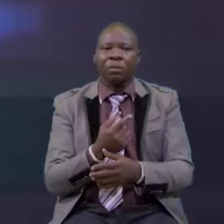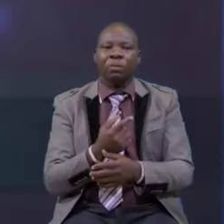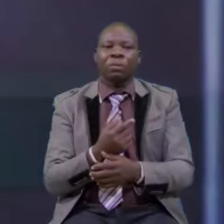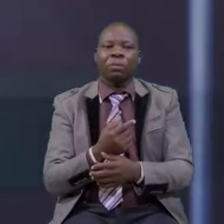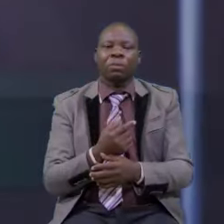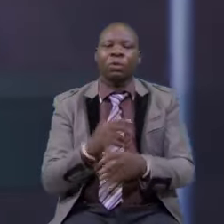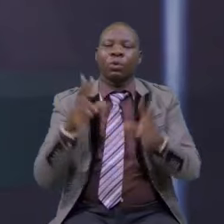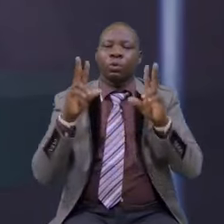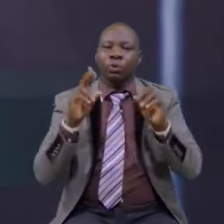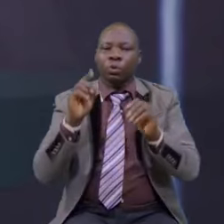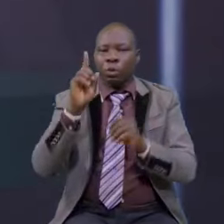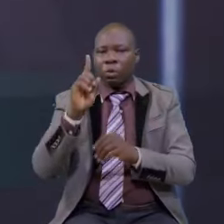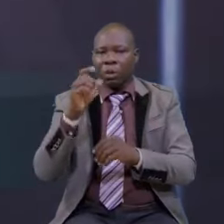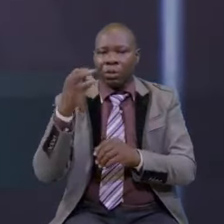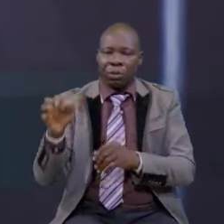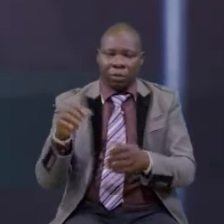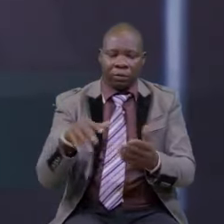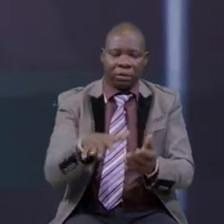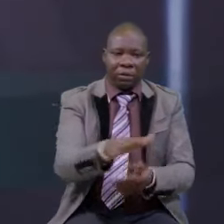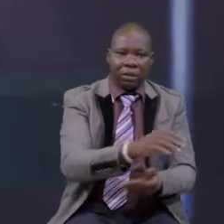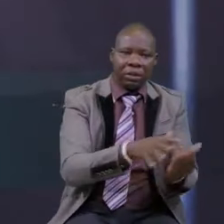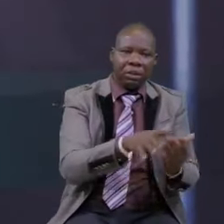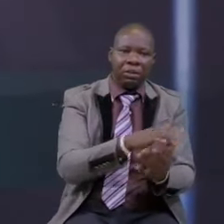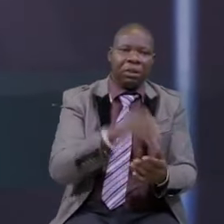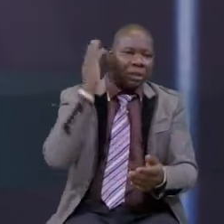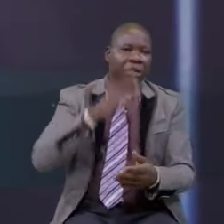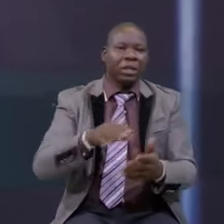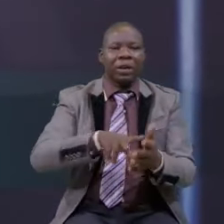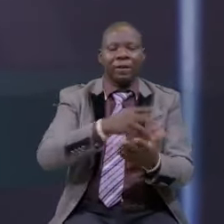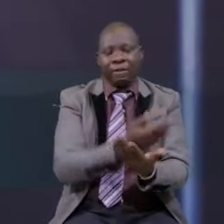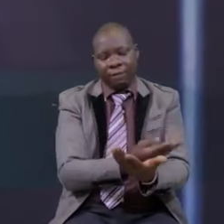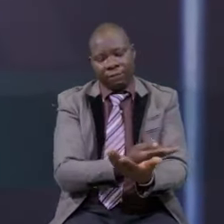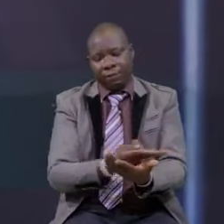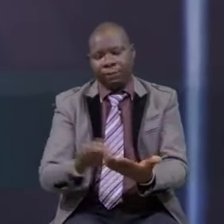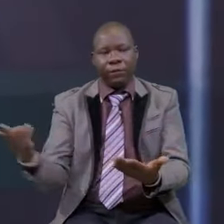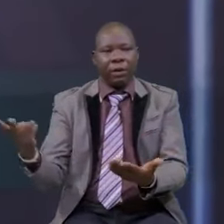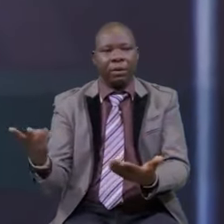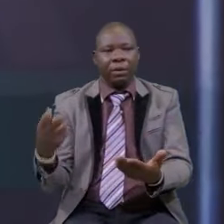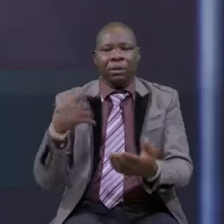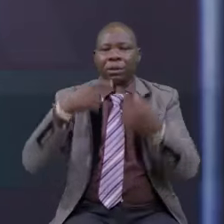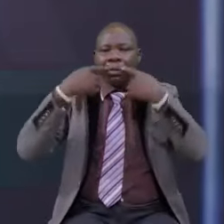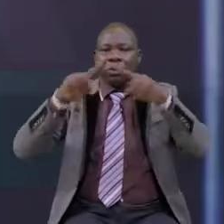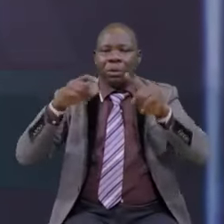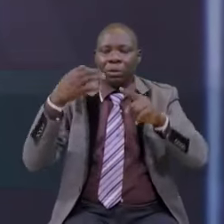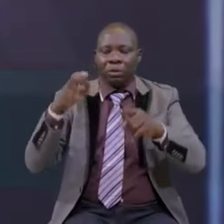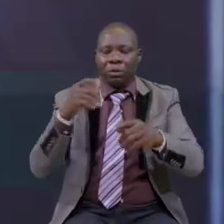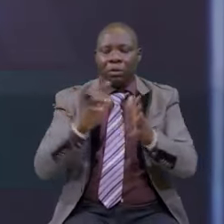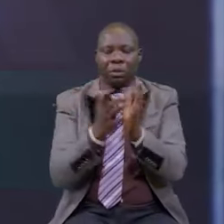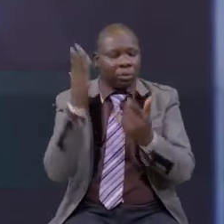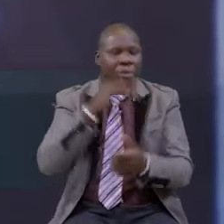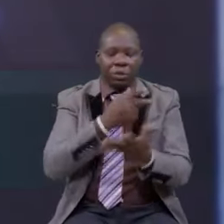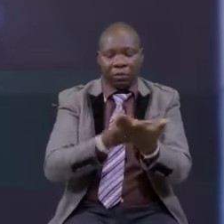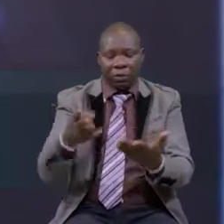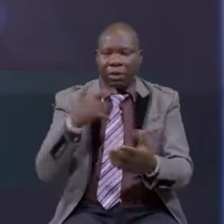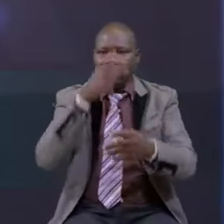it says there, no one of these shall fail. The proclamations of the Bible will not fail. The